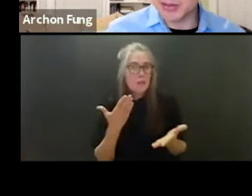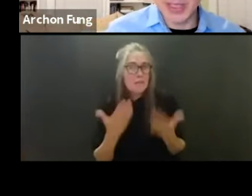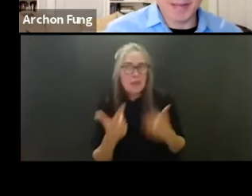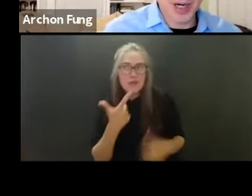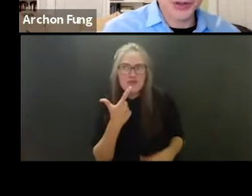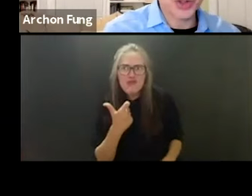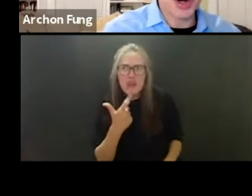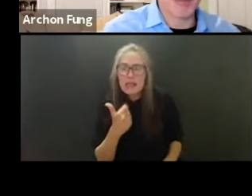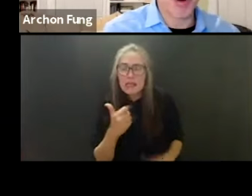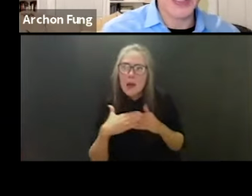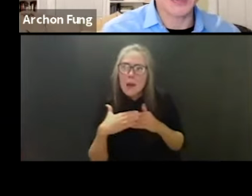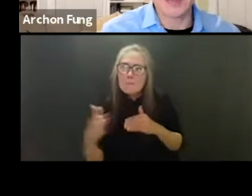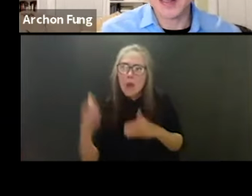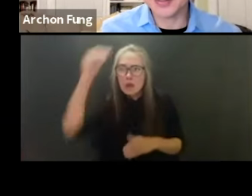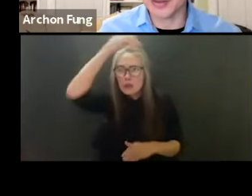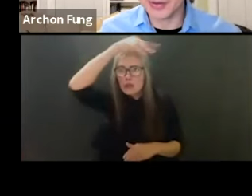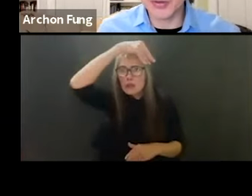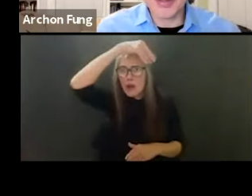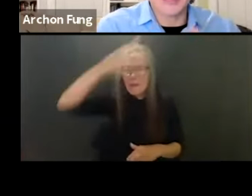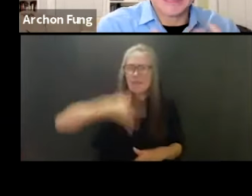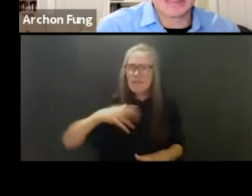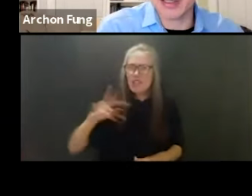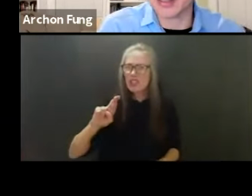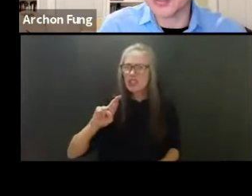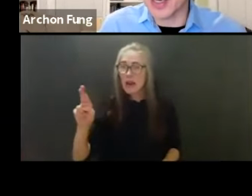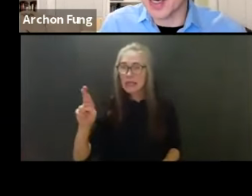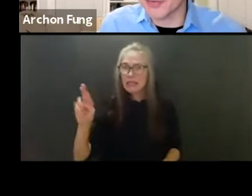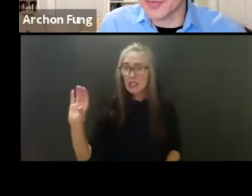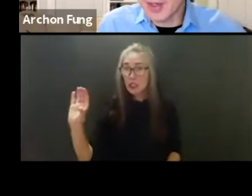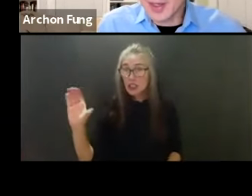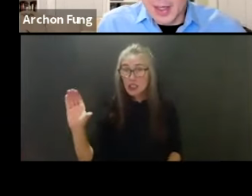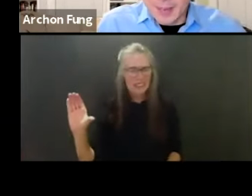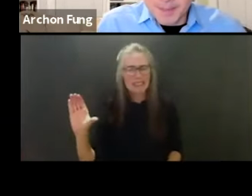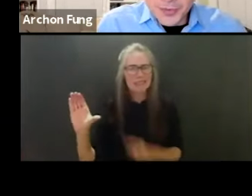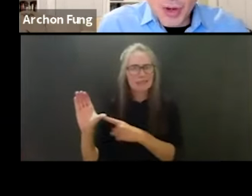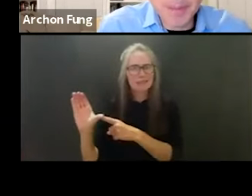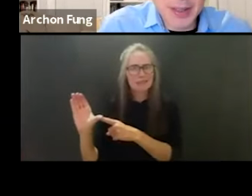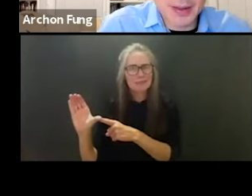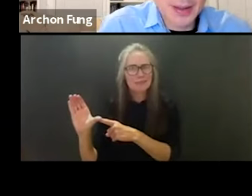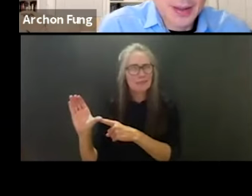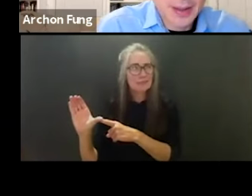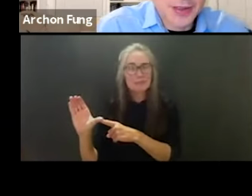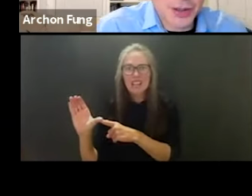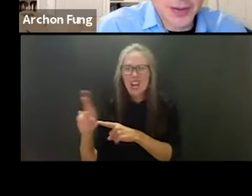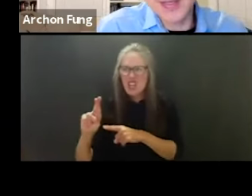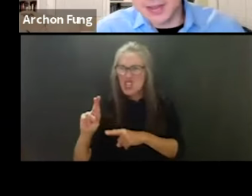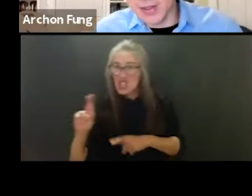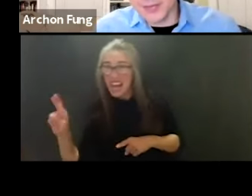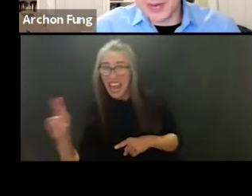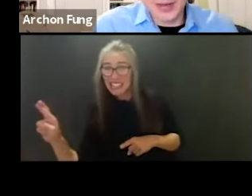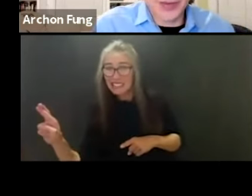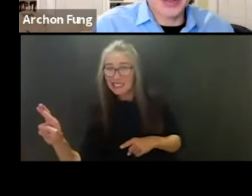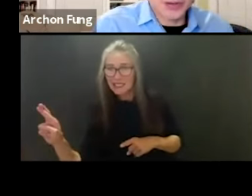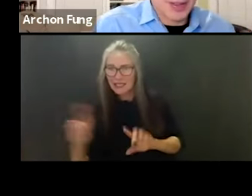cluster being a post trump right so who are the inheritors of trumpian concert it's not